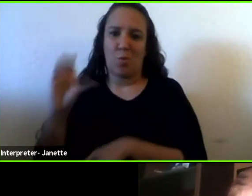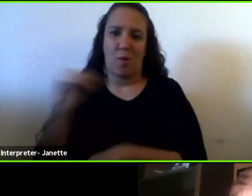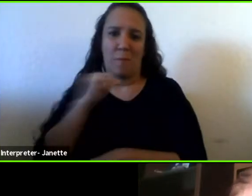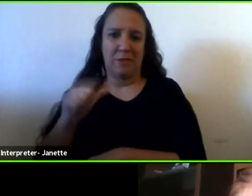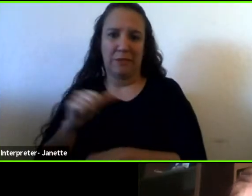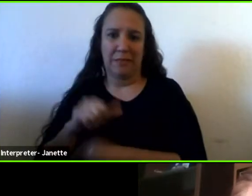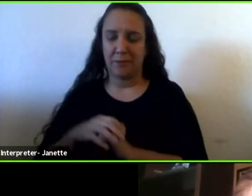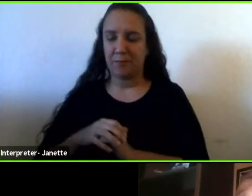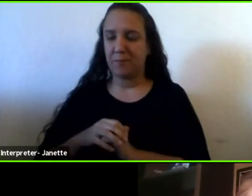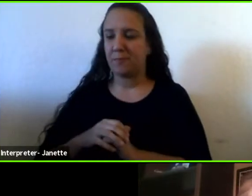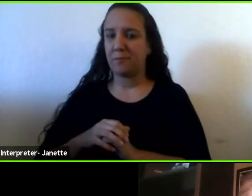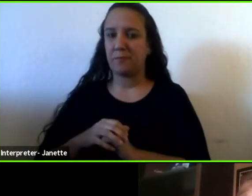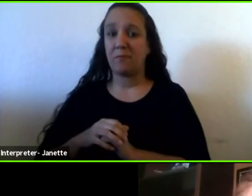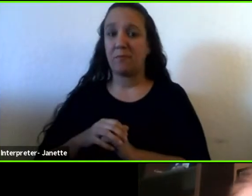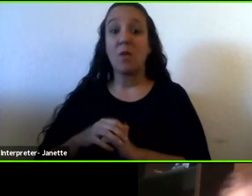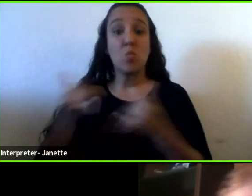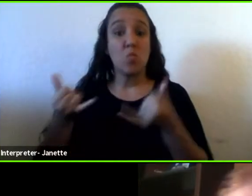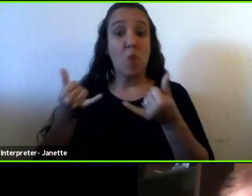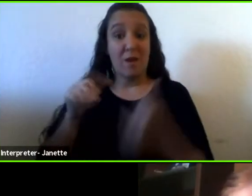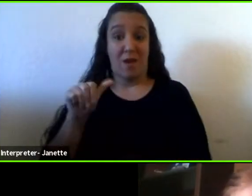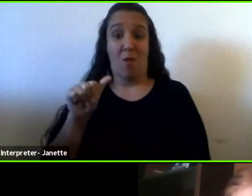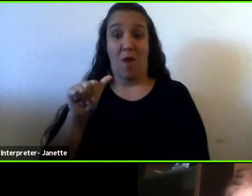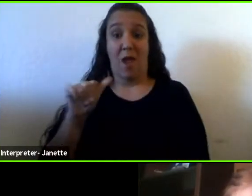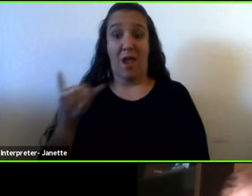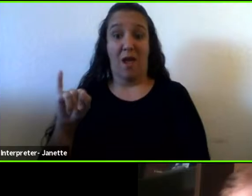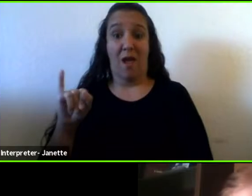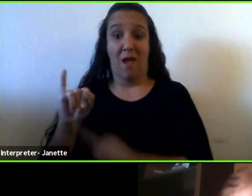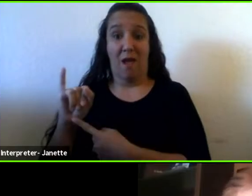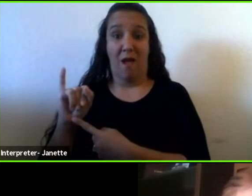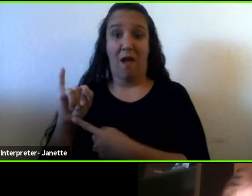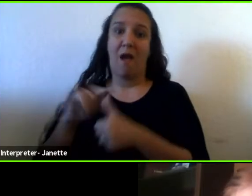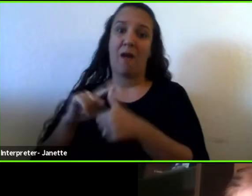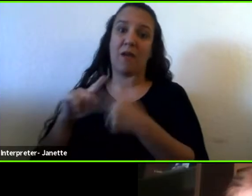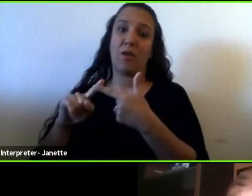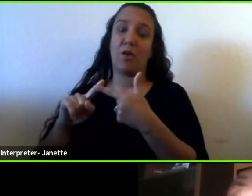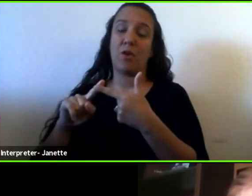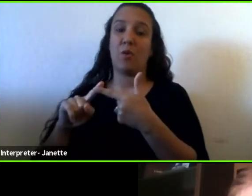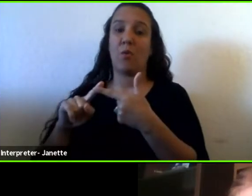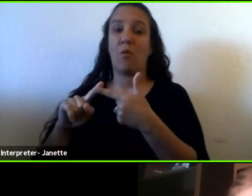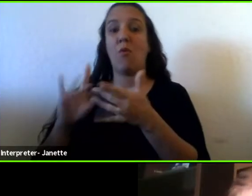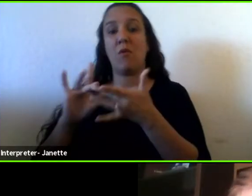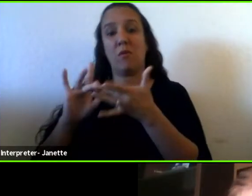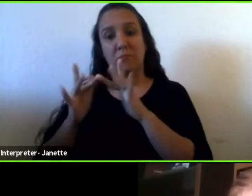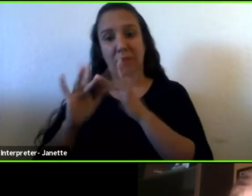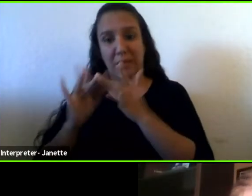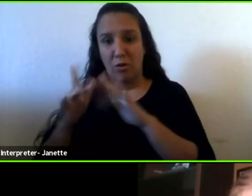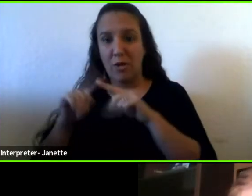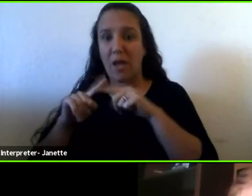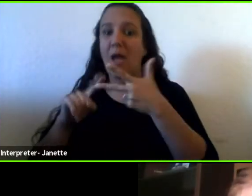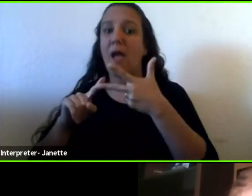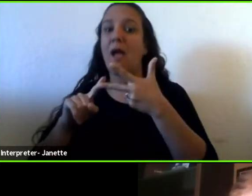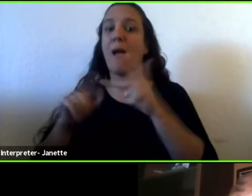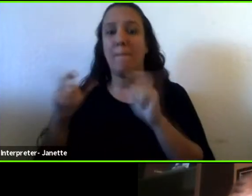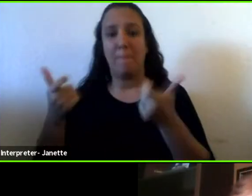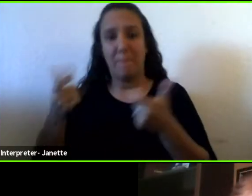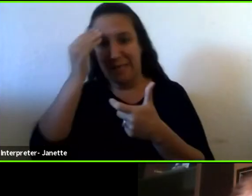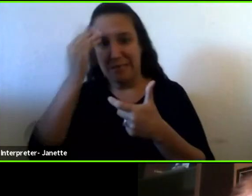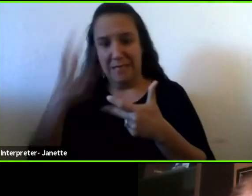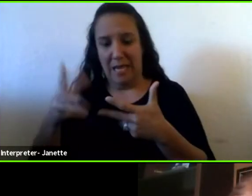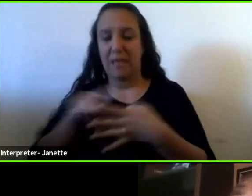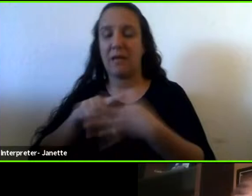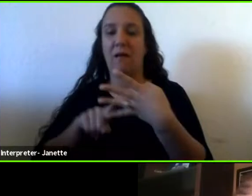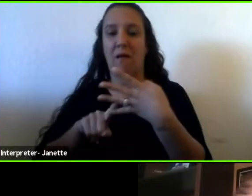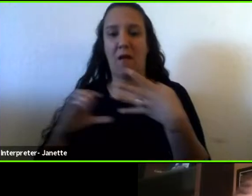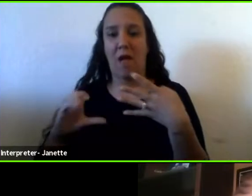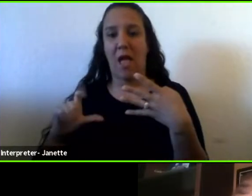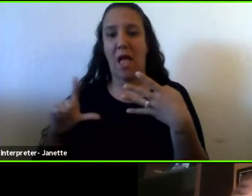view, artificial intelligence, the Internet of Things, big data, and cloud. Those four, those four